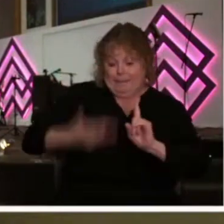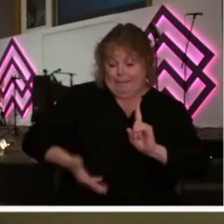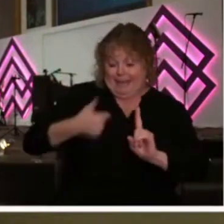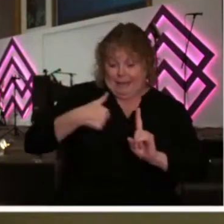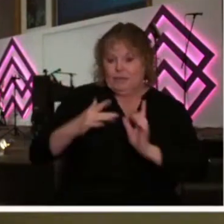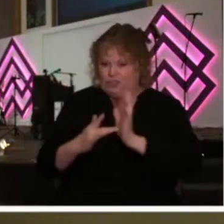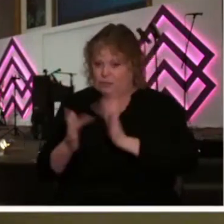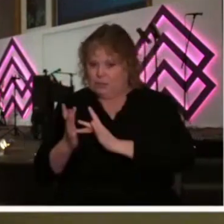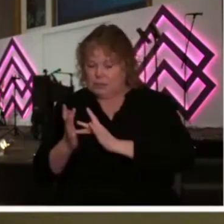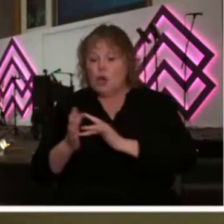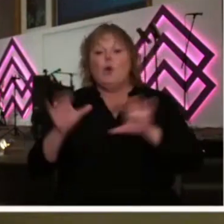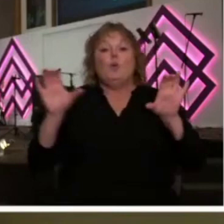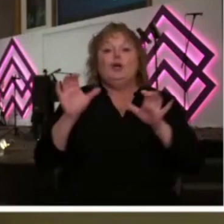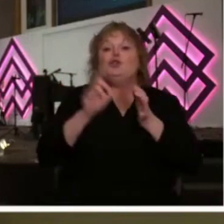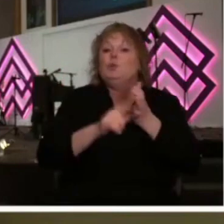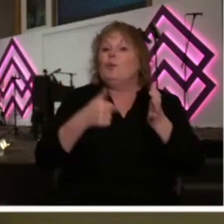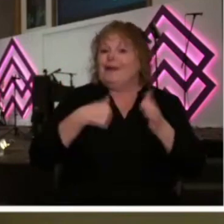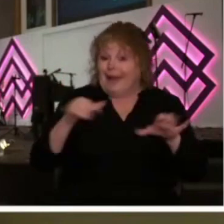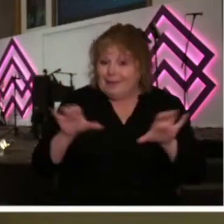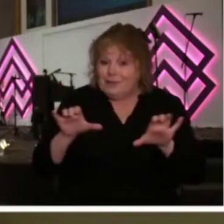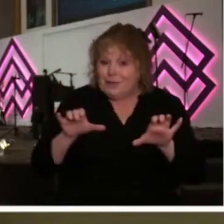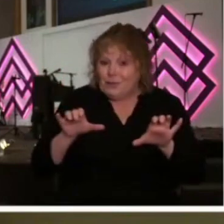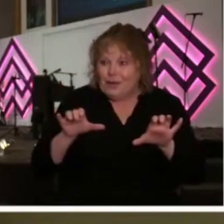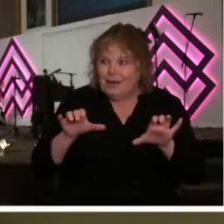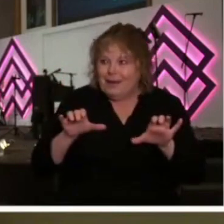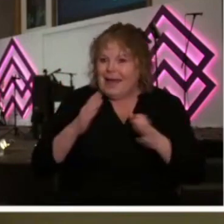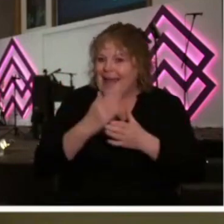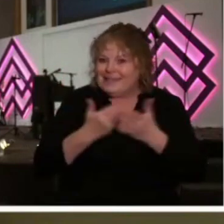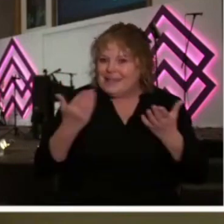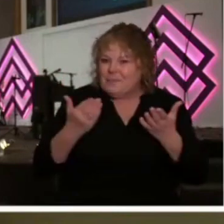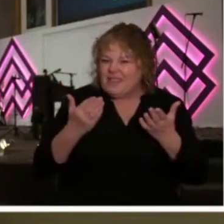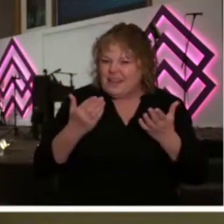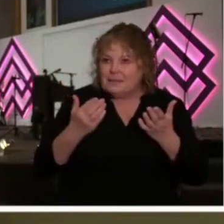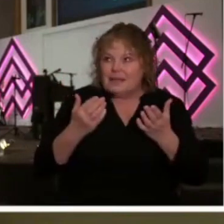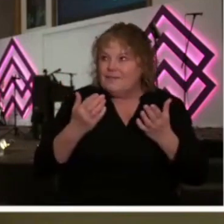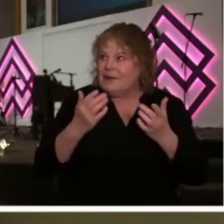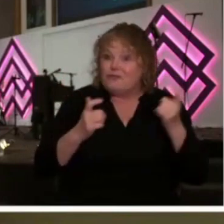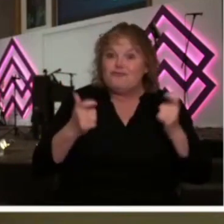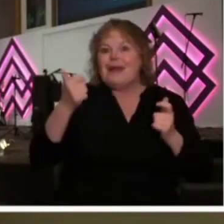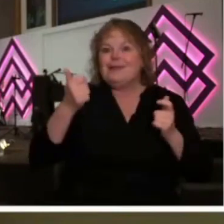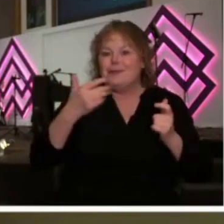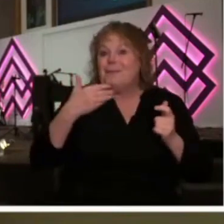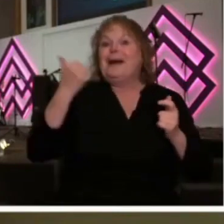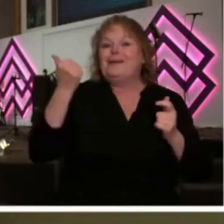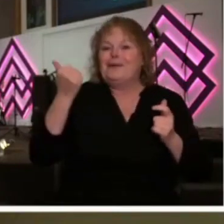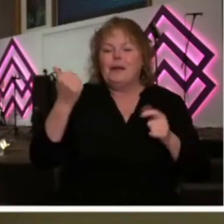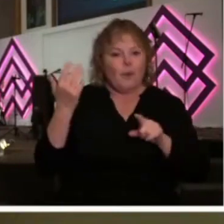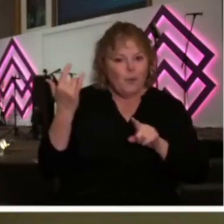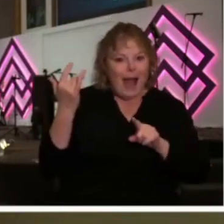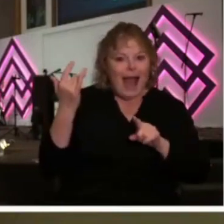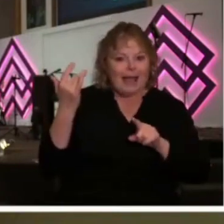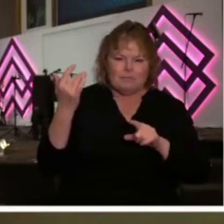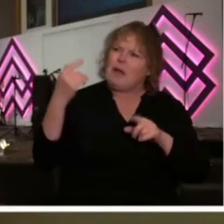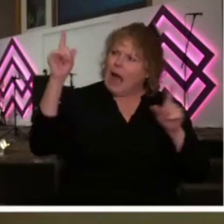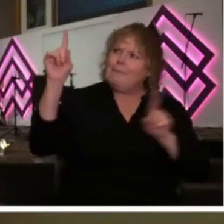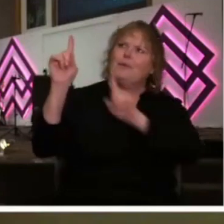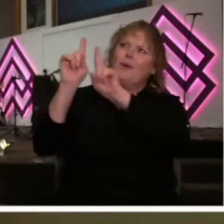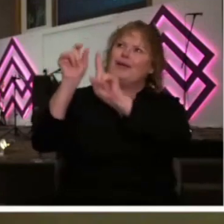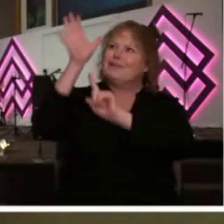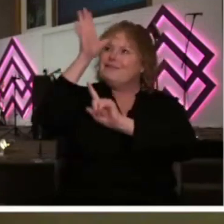doing and even greater things than these because I'm going to the